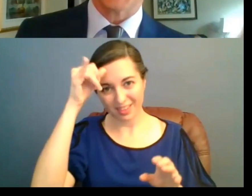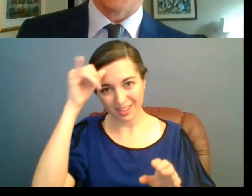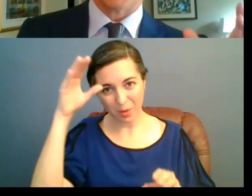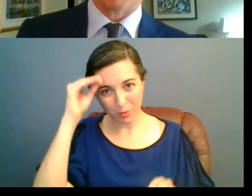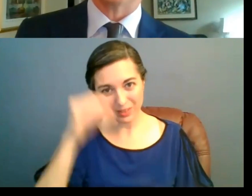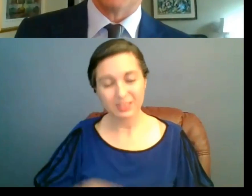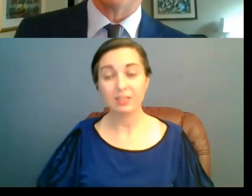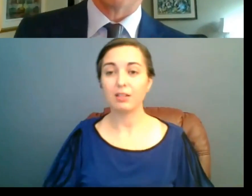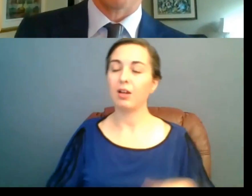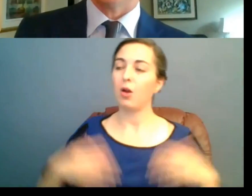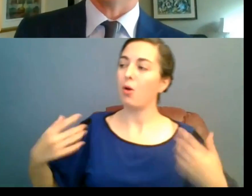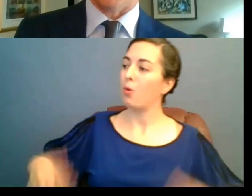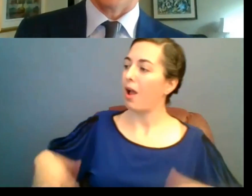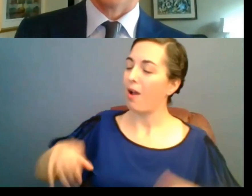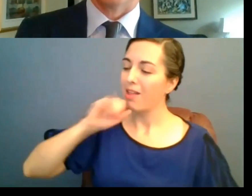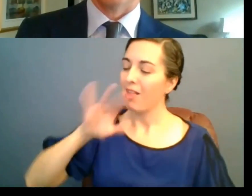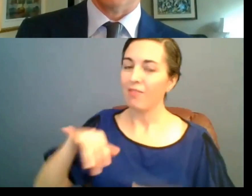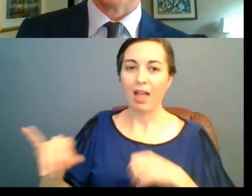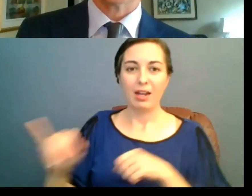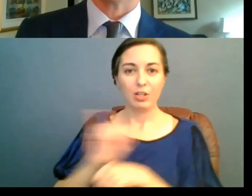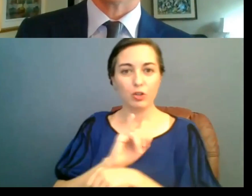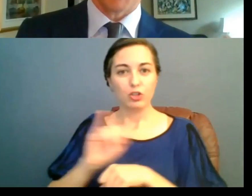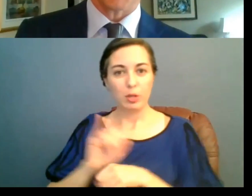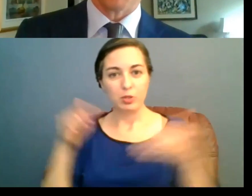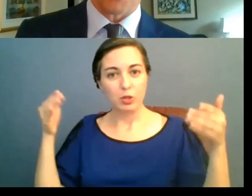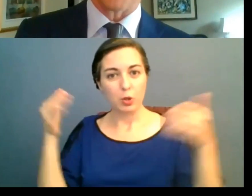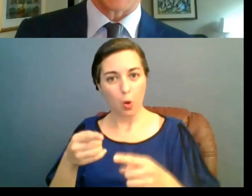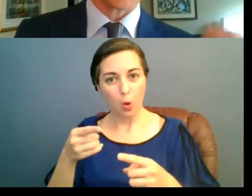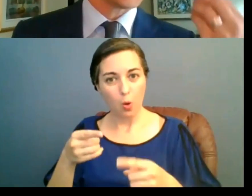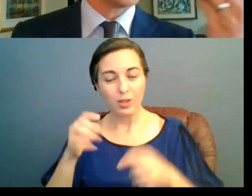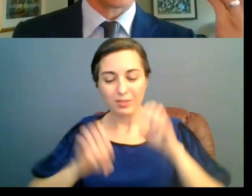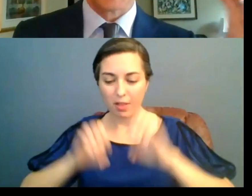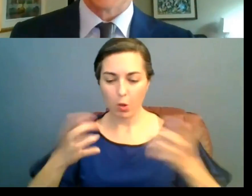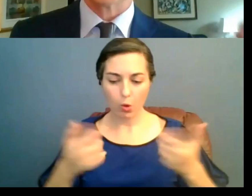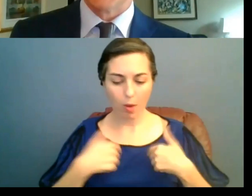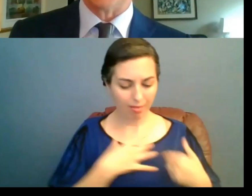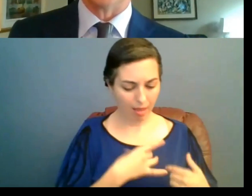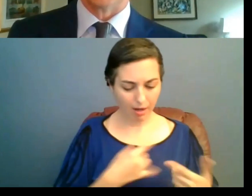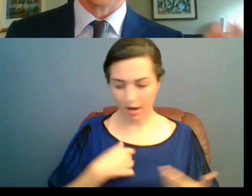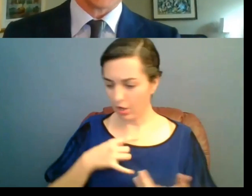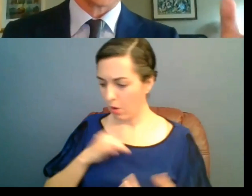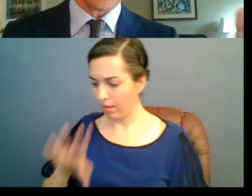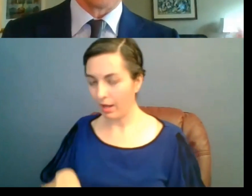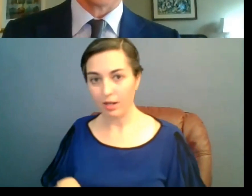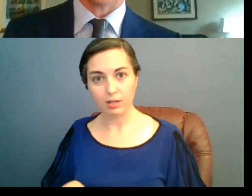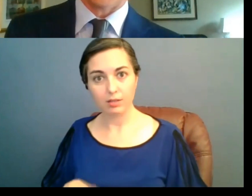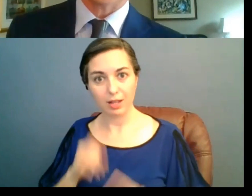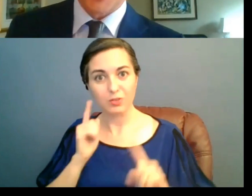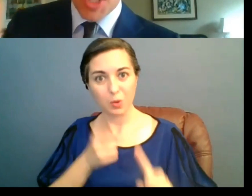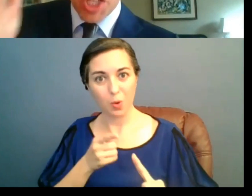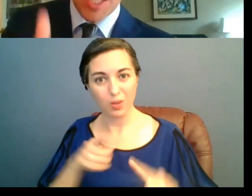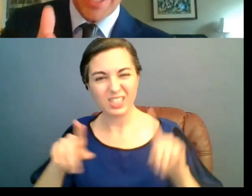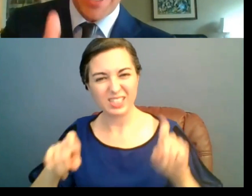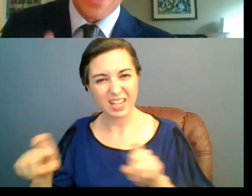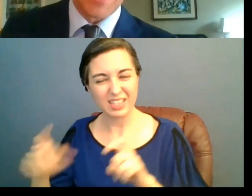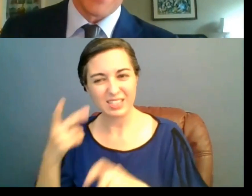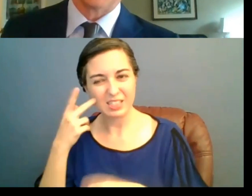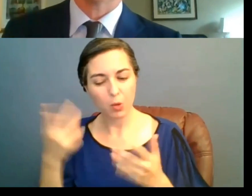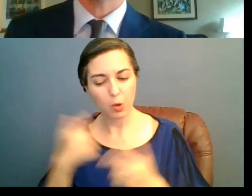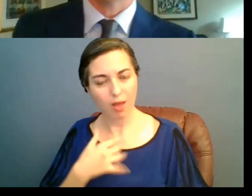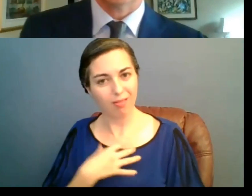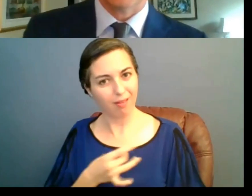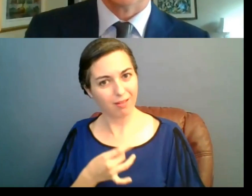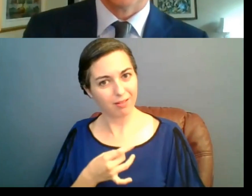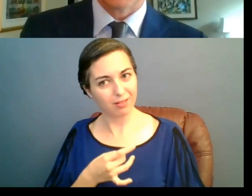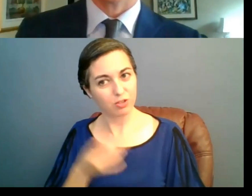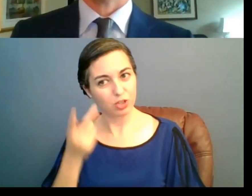about evaluating what we like, what we don't like, right? That's what it's really for. Like, let's test it out. And she saw what she liked, and then she decided to